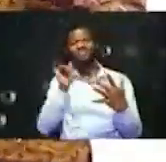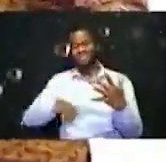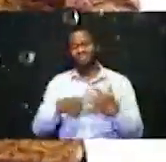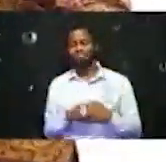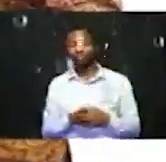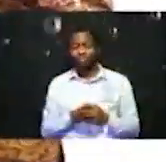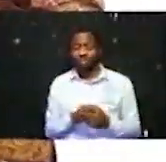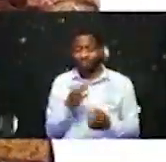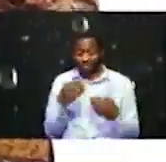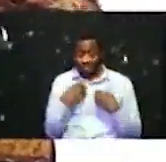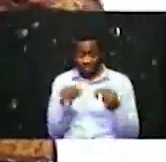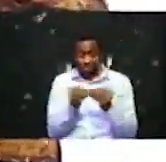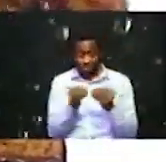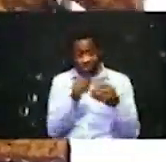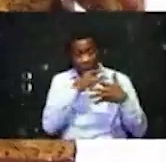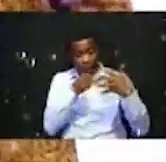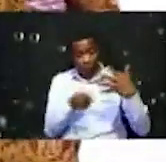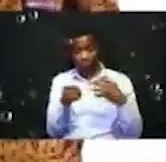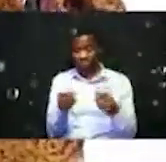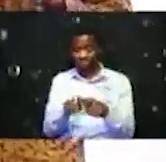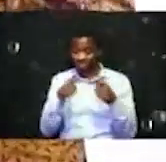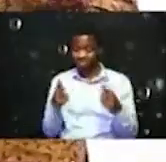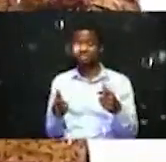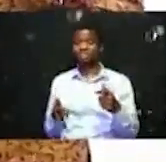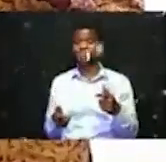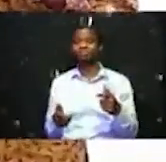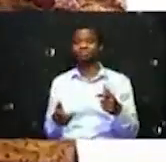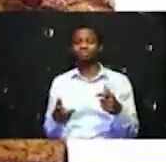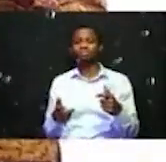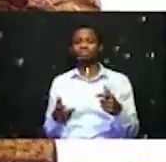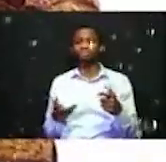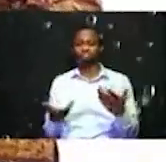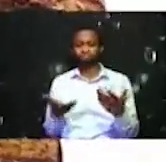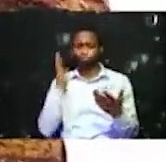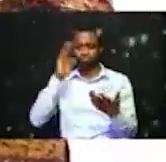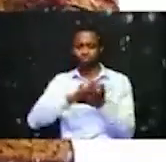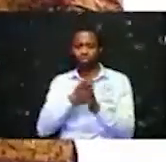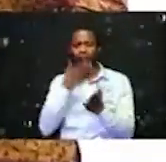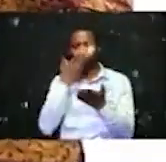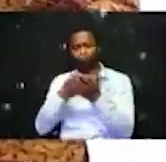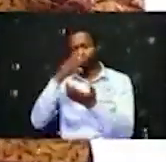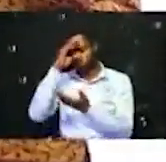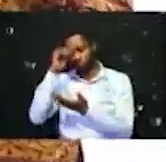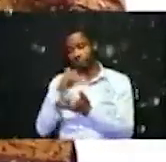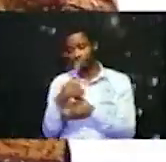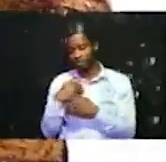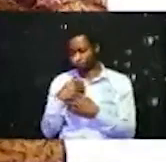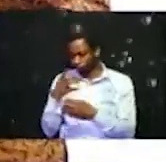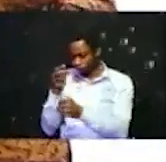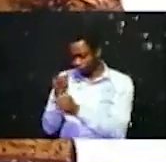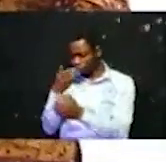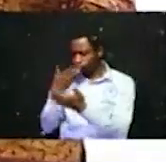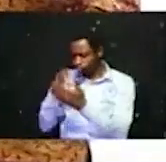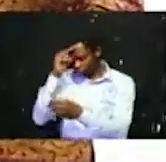if you have them in greater measure, you'll be a good man. You have a good